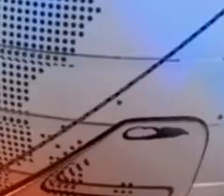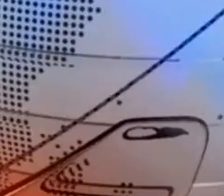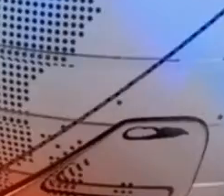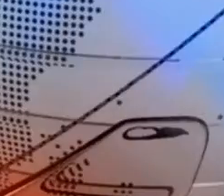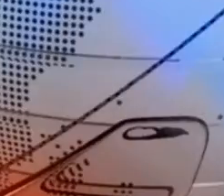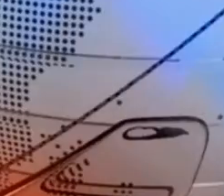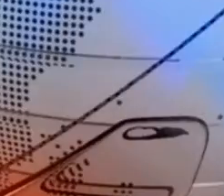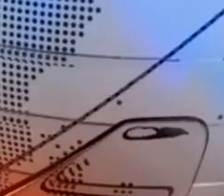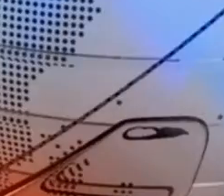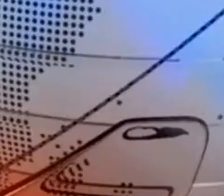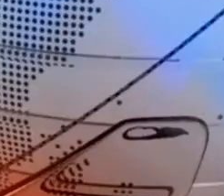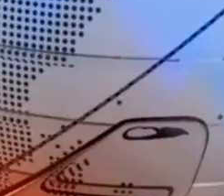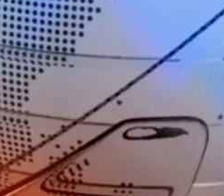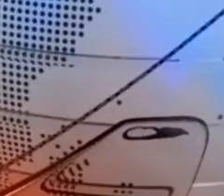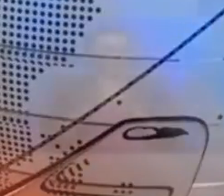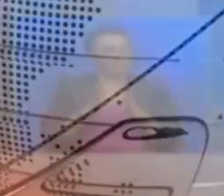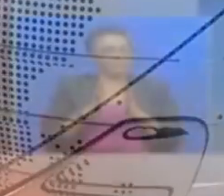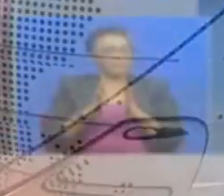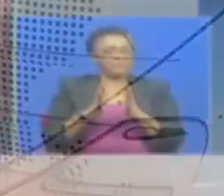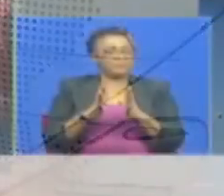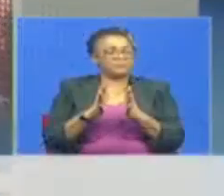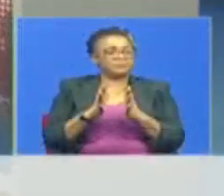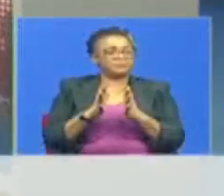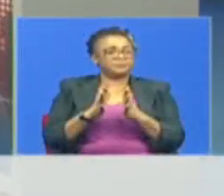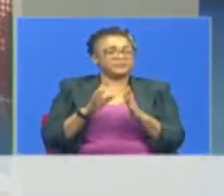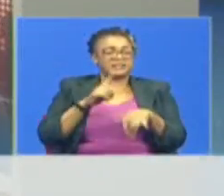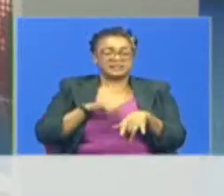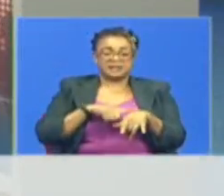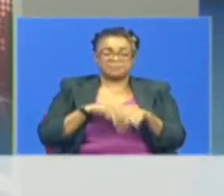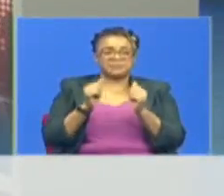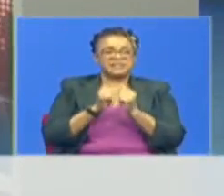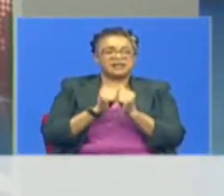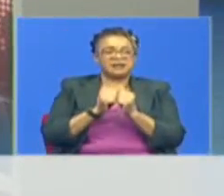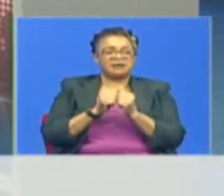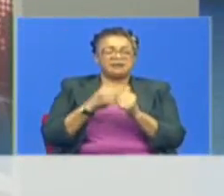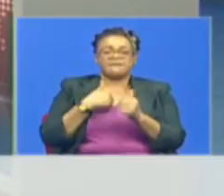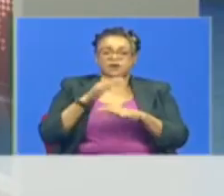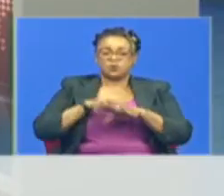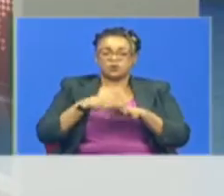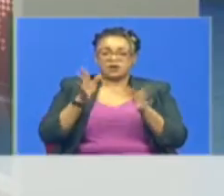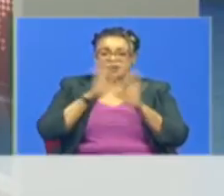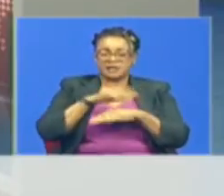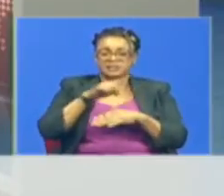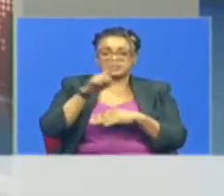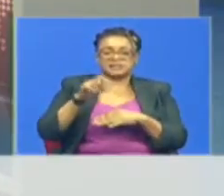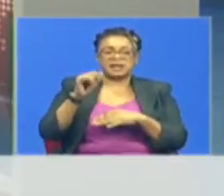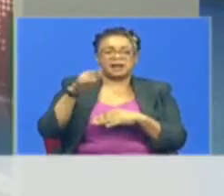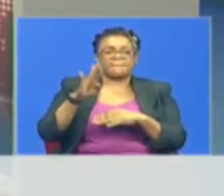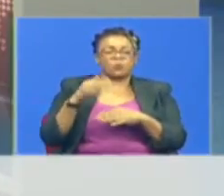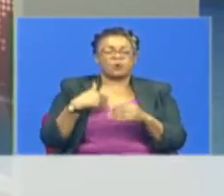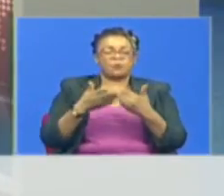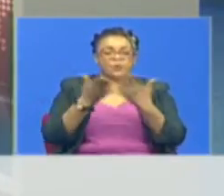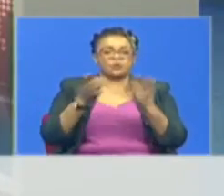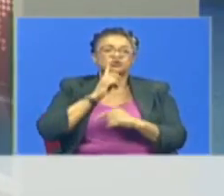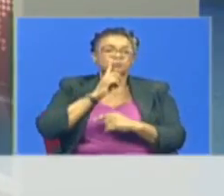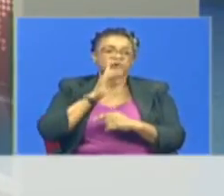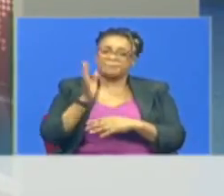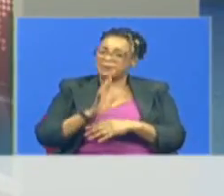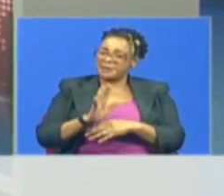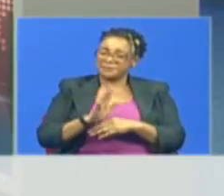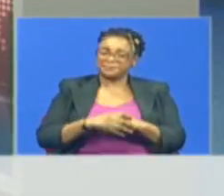our sign language interpreter tonight. It's 10 o'clock. Have yourselves a good night. Zainab Ismail will be with you tomorrow. Bye-bye.